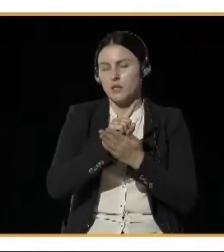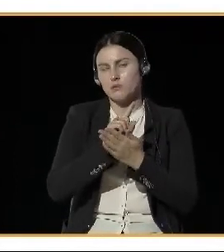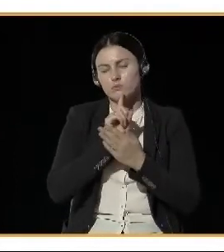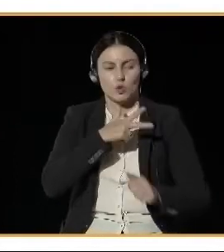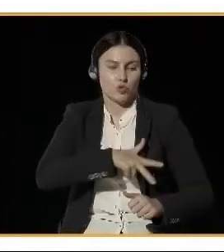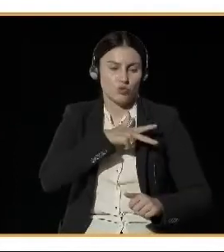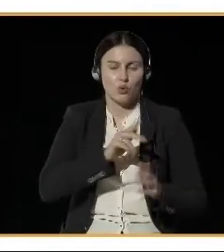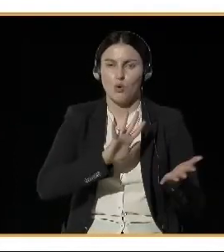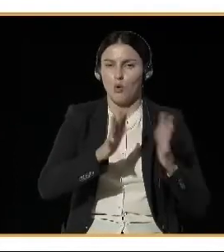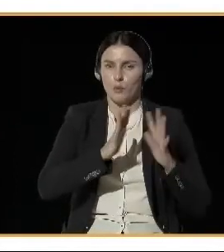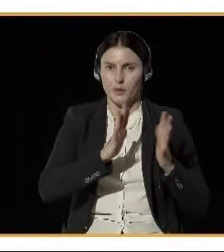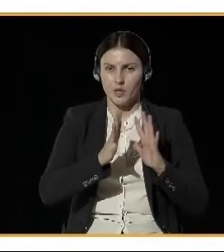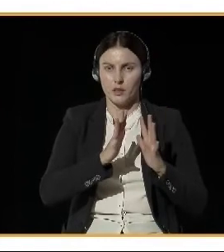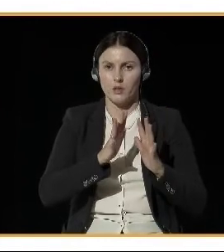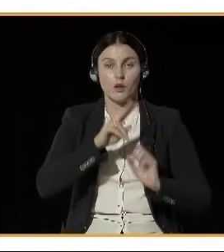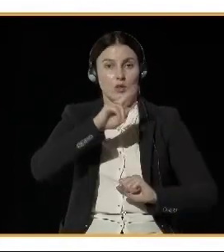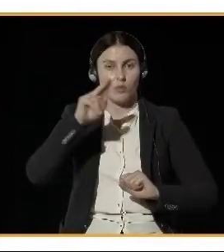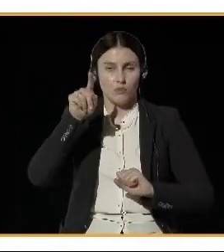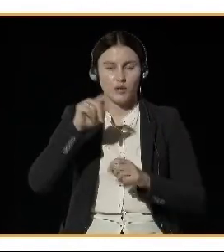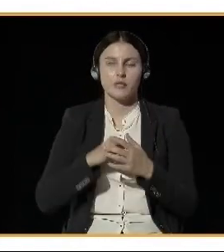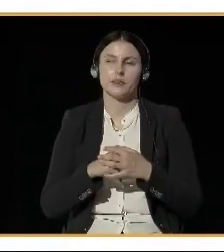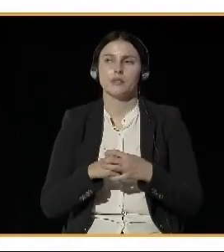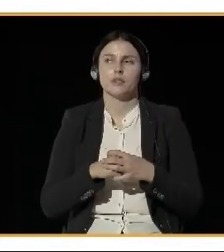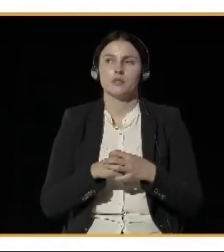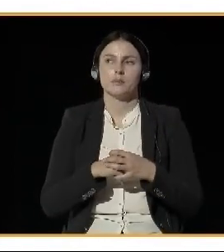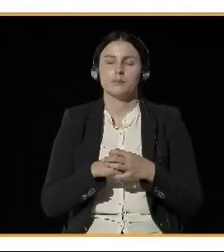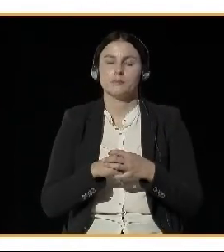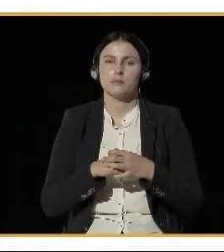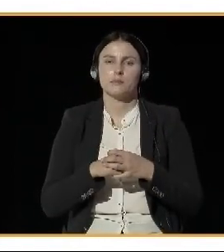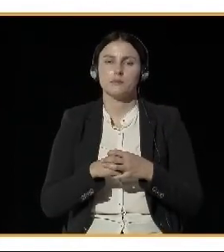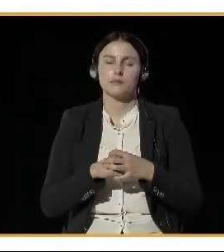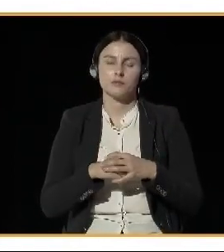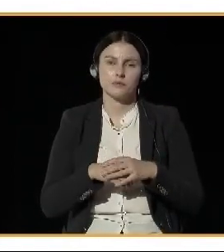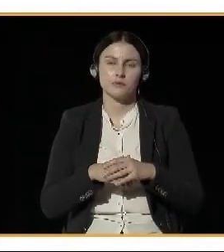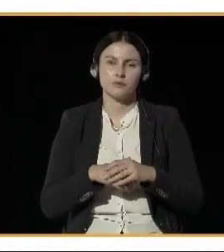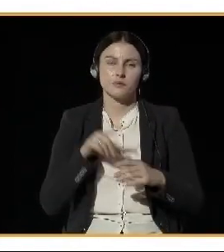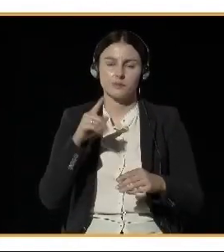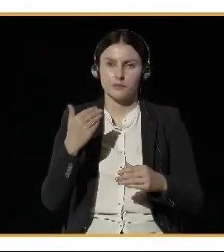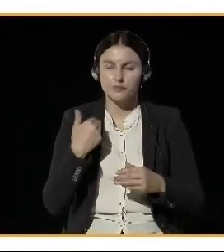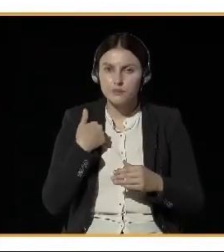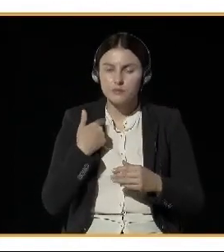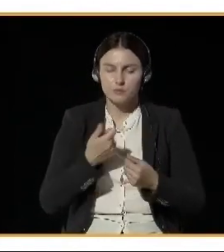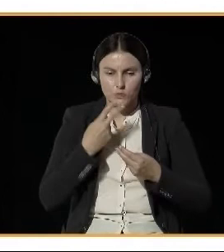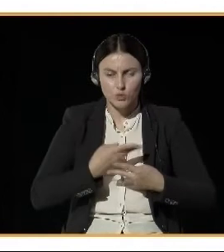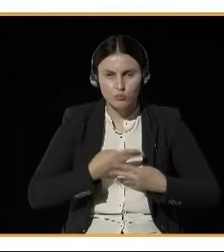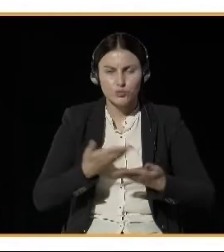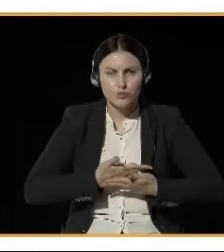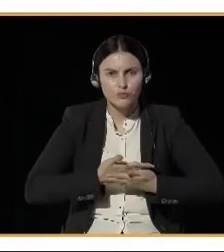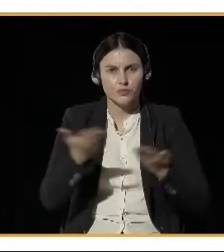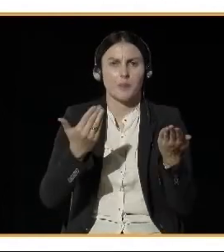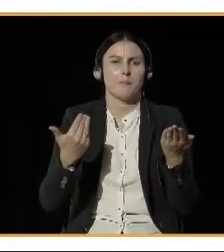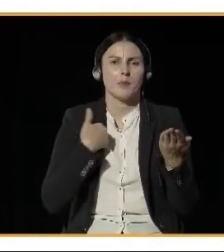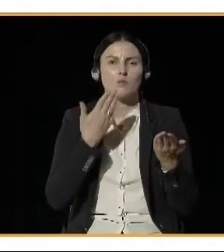different communes, and they released kind of a handbook where they recommend these